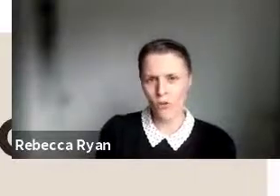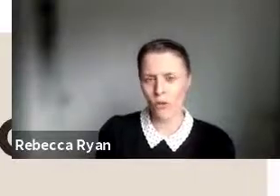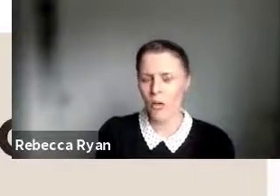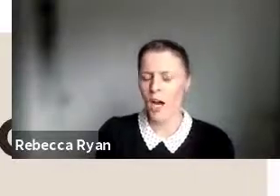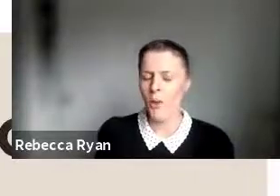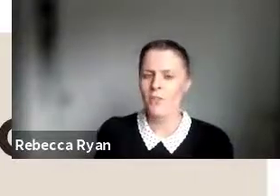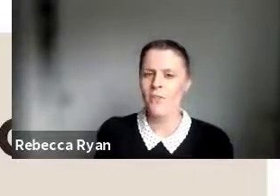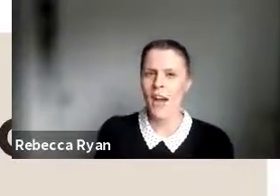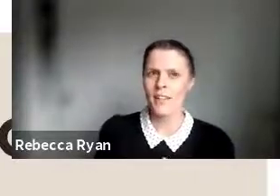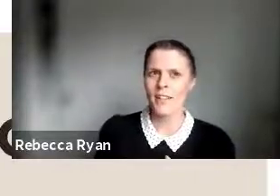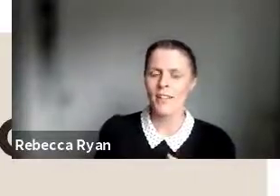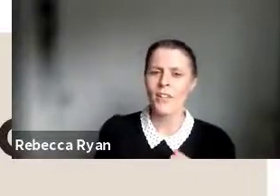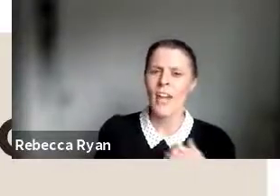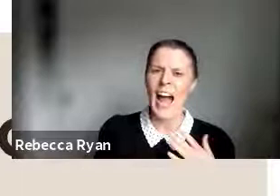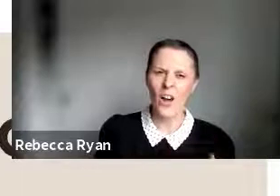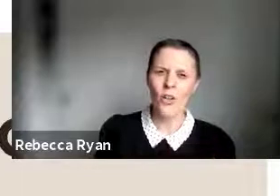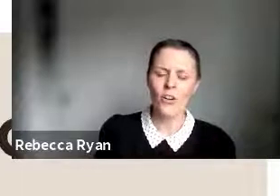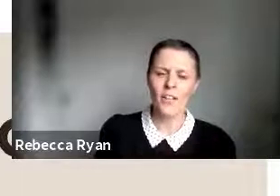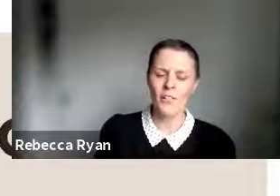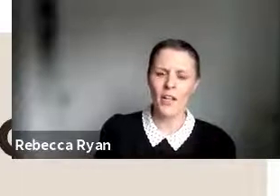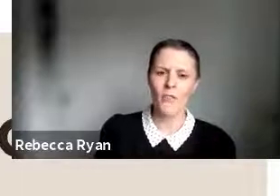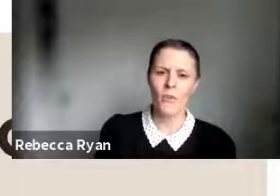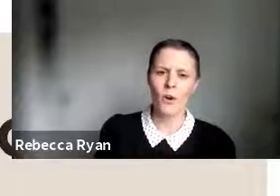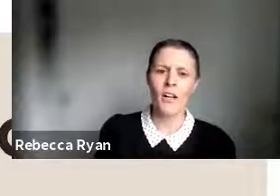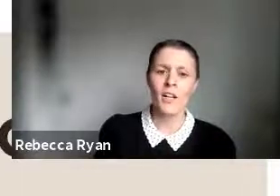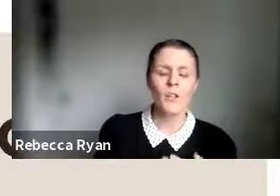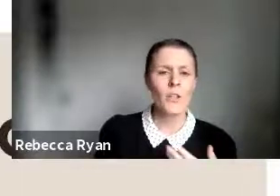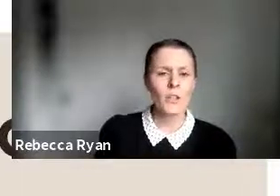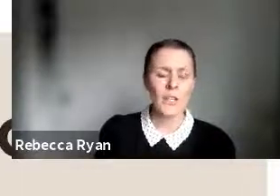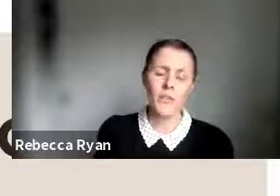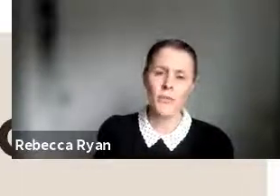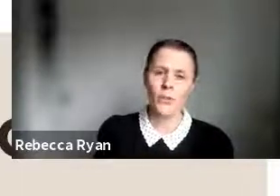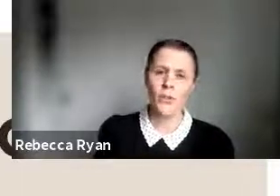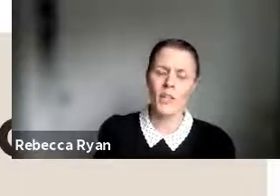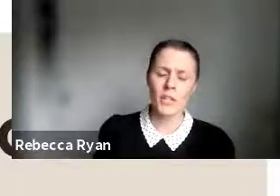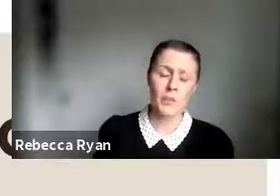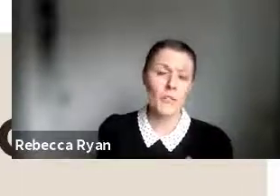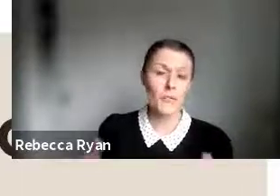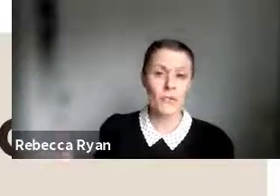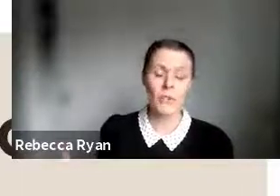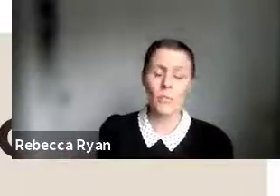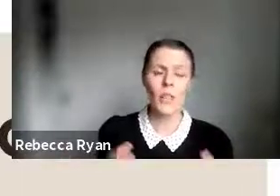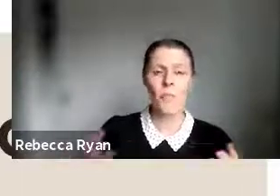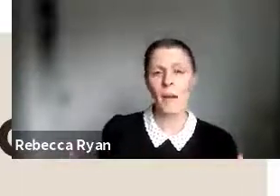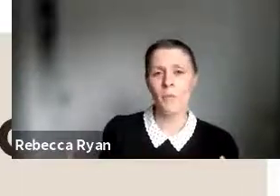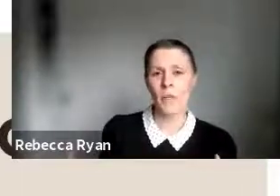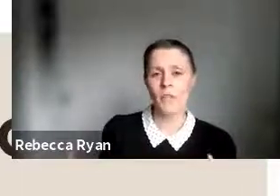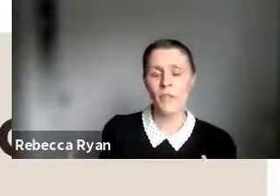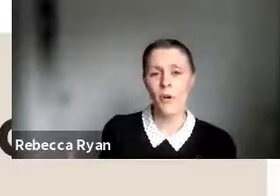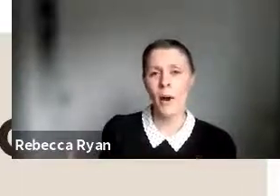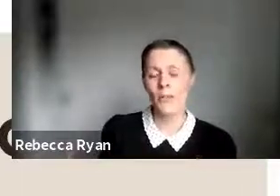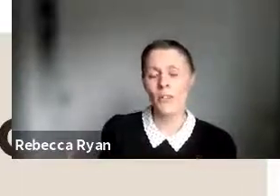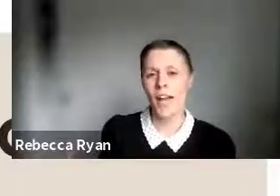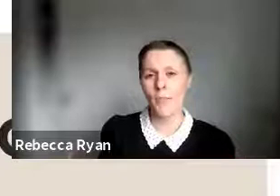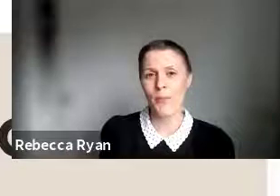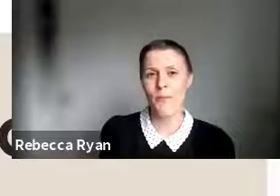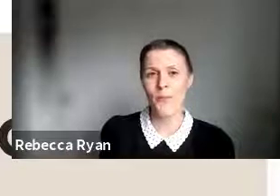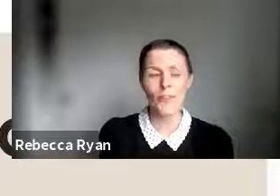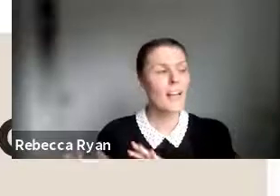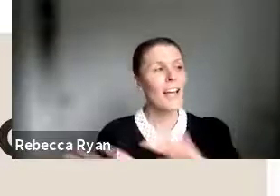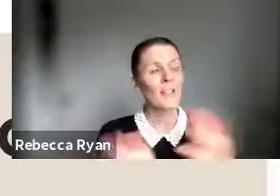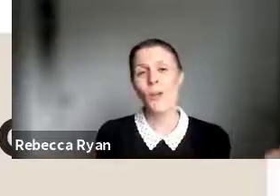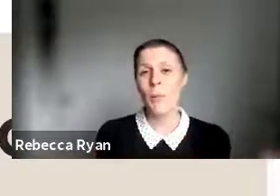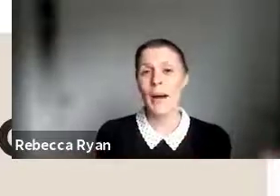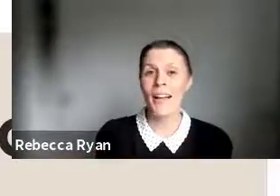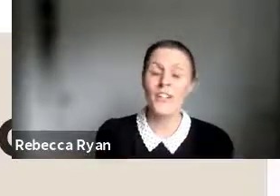is long-term when it comes to vaccines? How long are they studied for? So I looked at historical data because truthfully, one of the best ways to know about what's going to happen in the